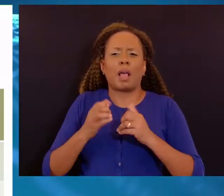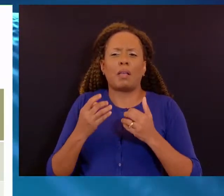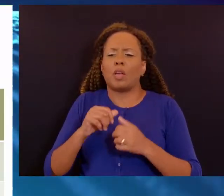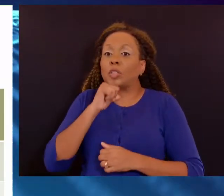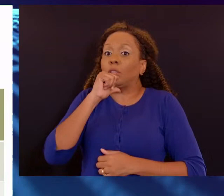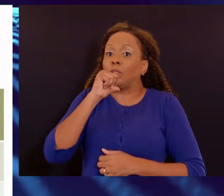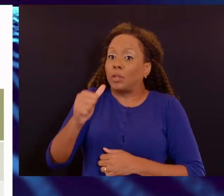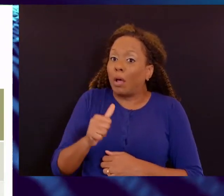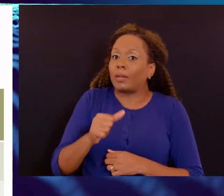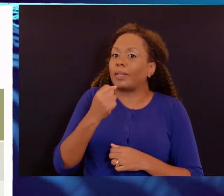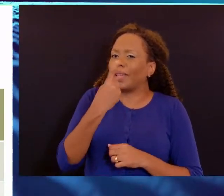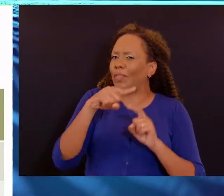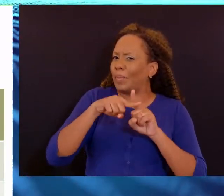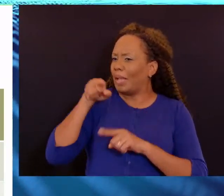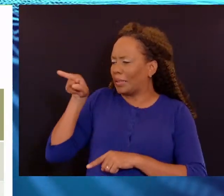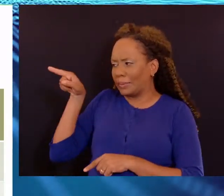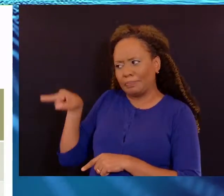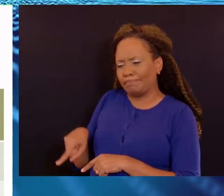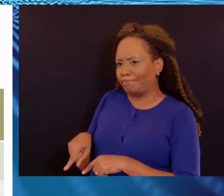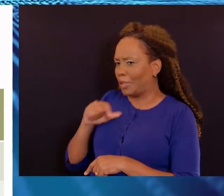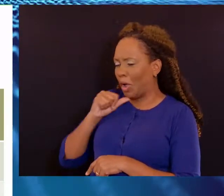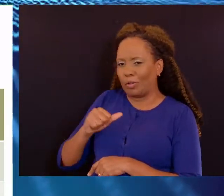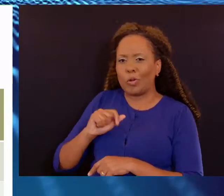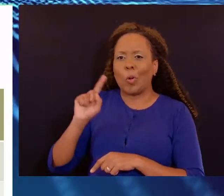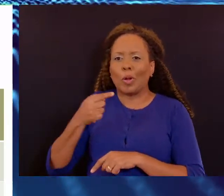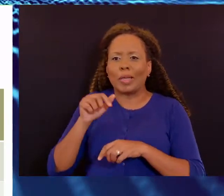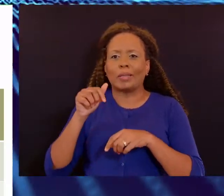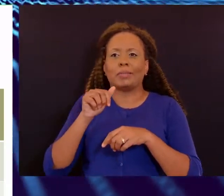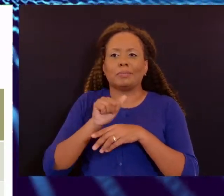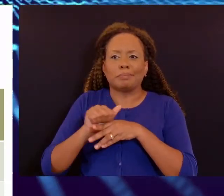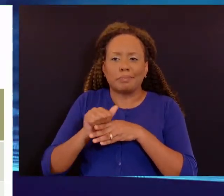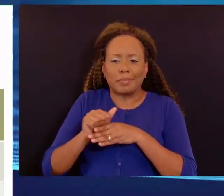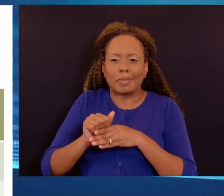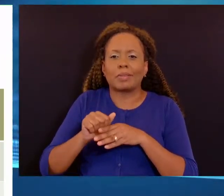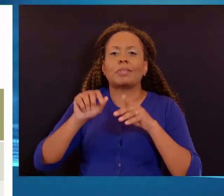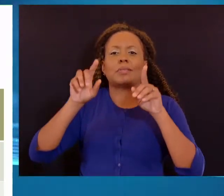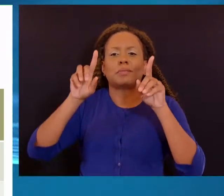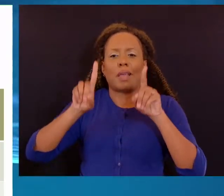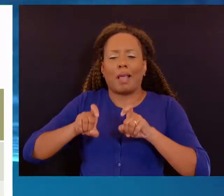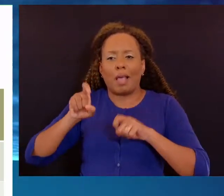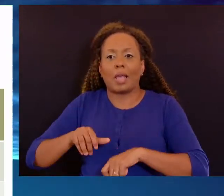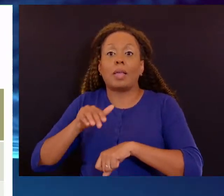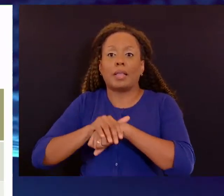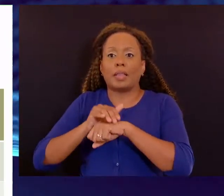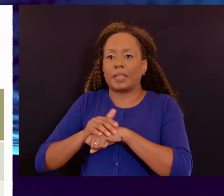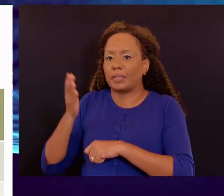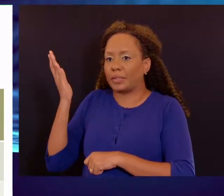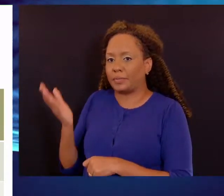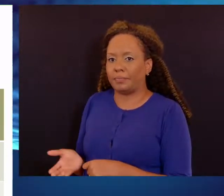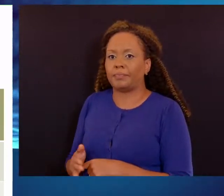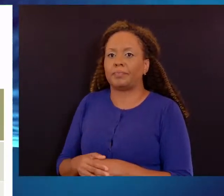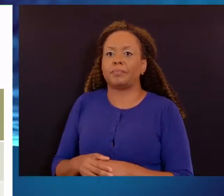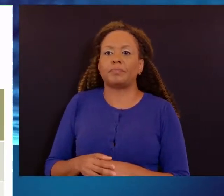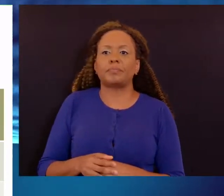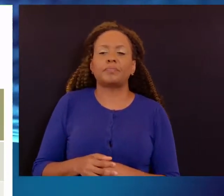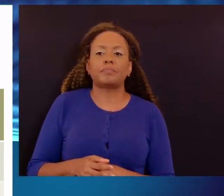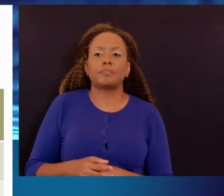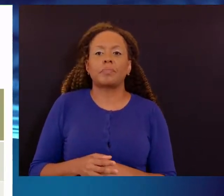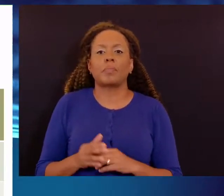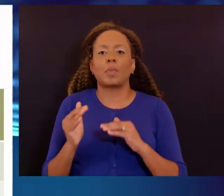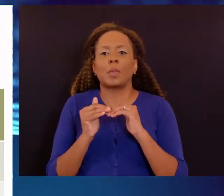the comprehension and grammar paper. There was no essay paper. And the findings are we had